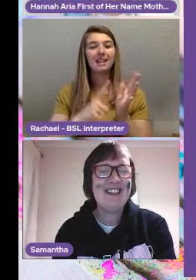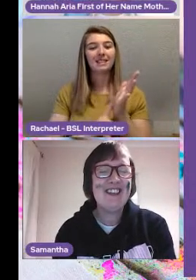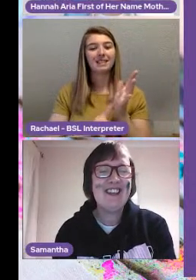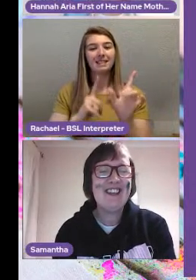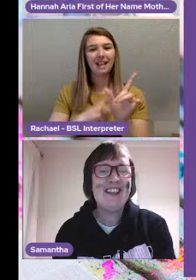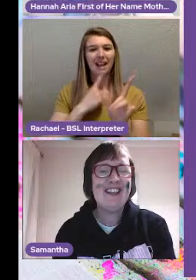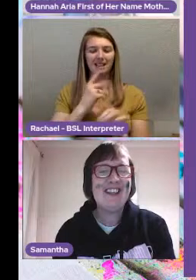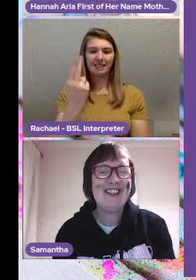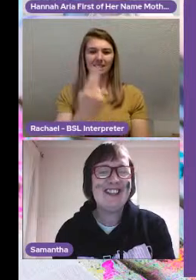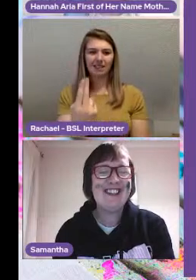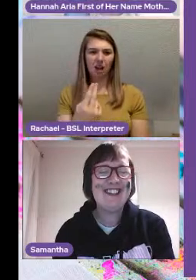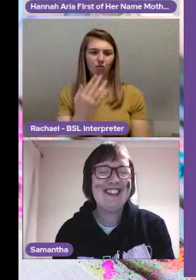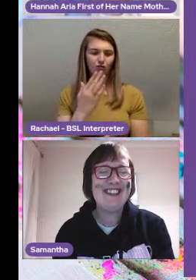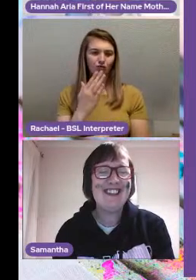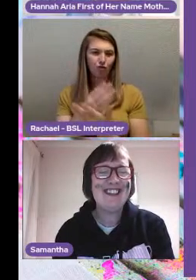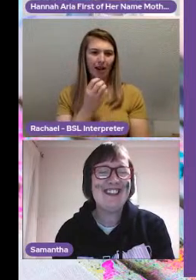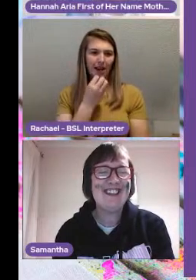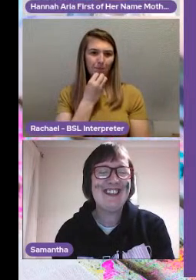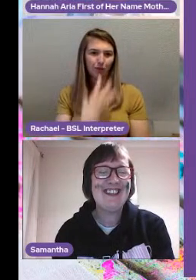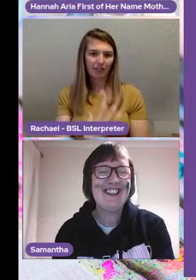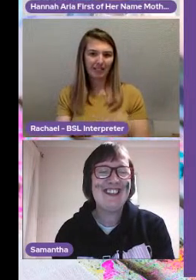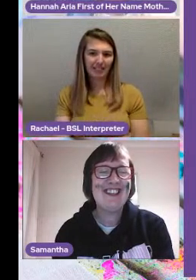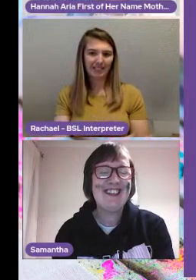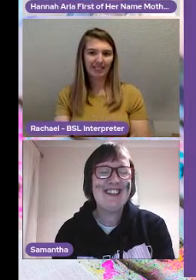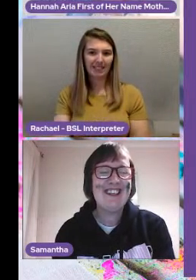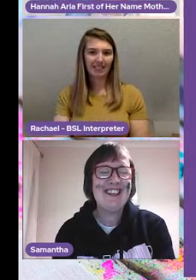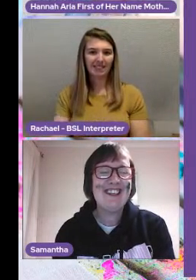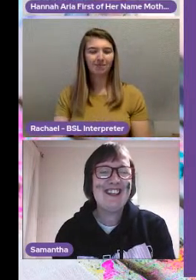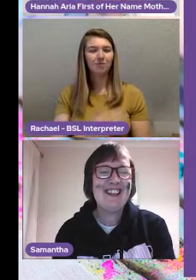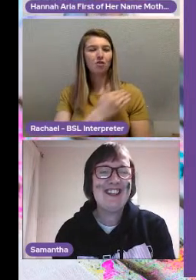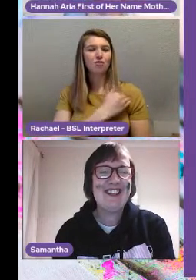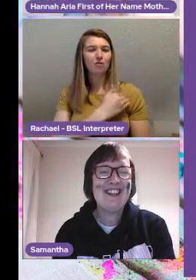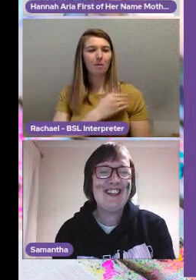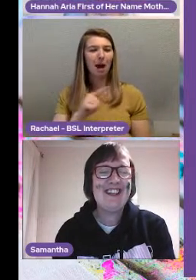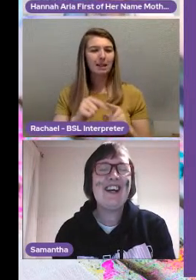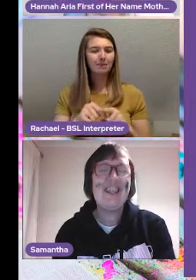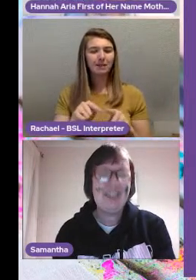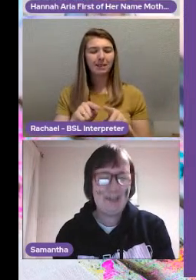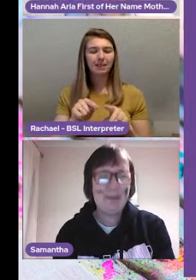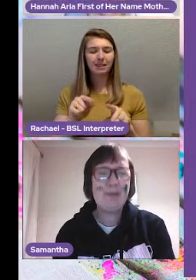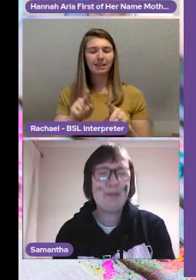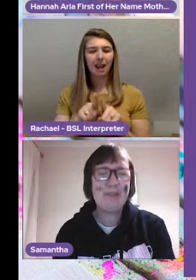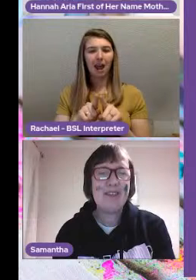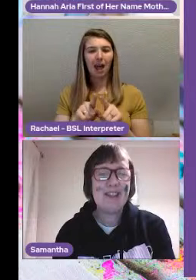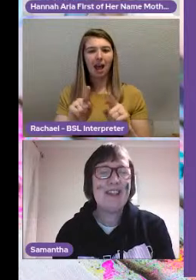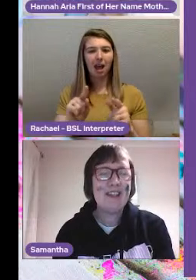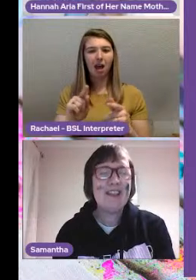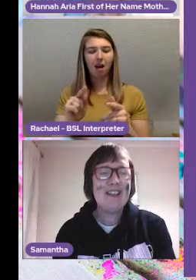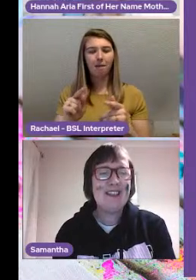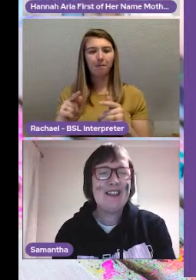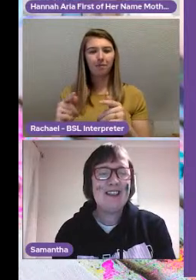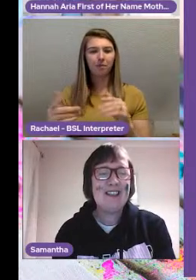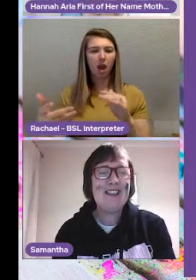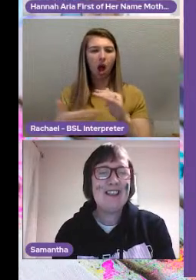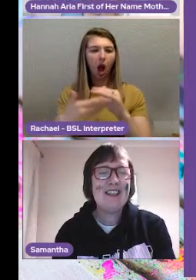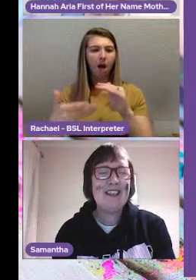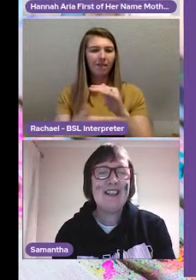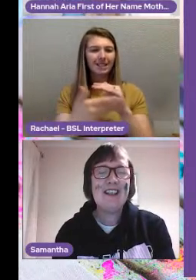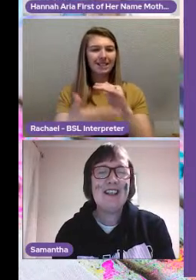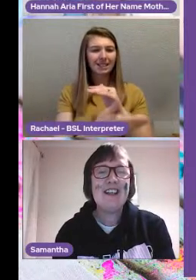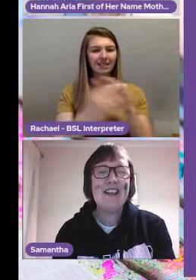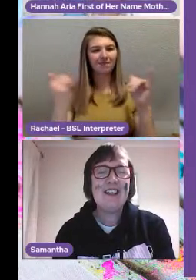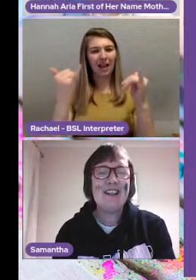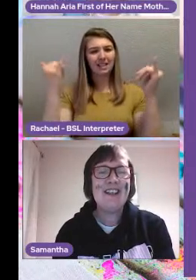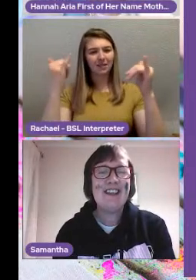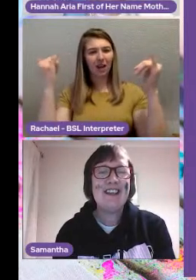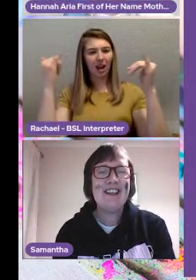really pretty. It kind of reminds me a little bit about the Harvest Festival, I think, because of the corn, you know, that sort of symbolism